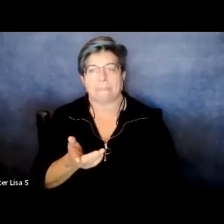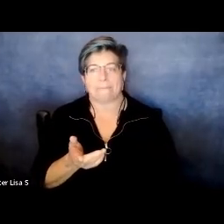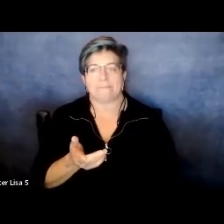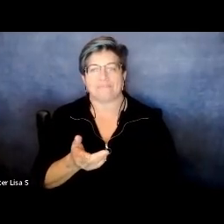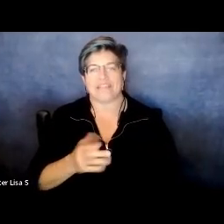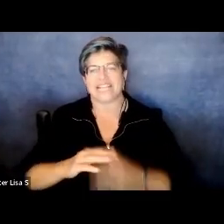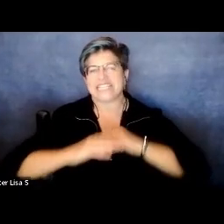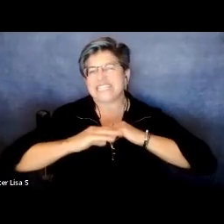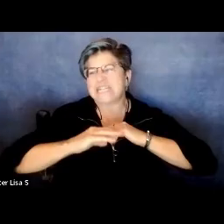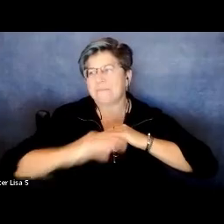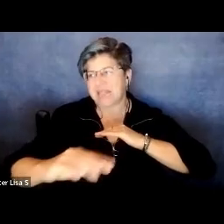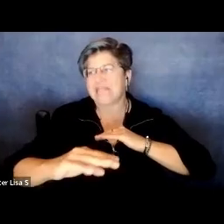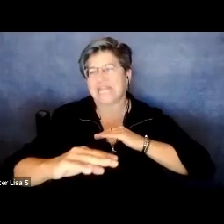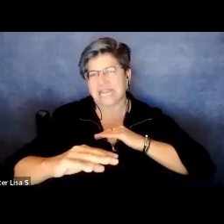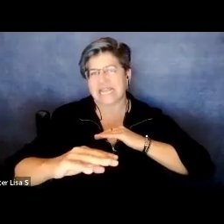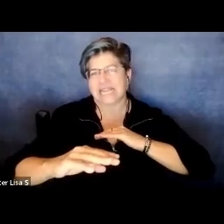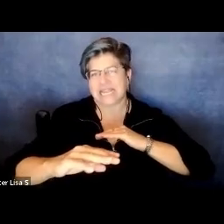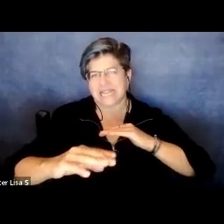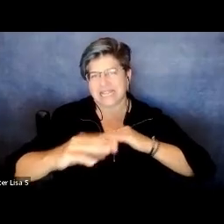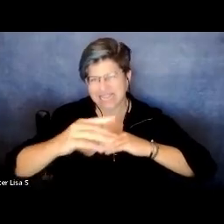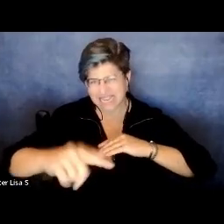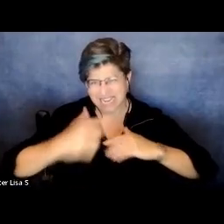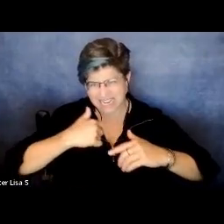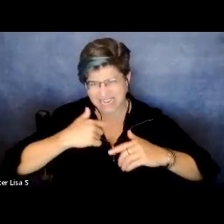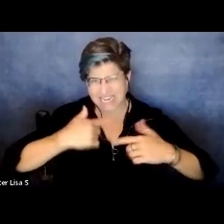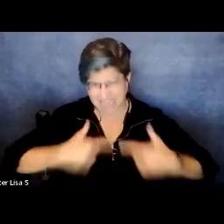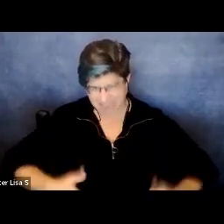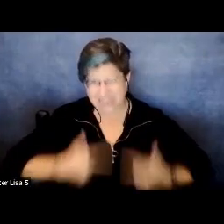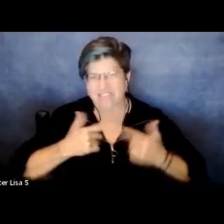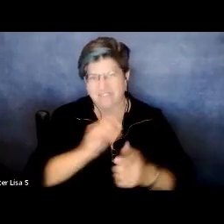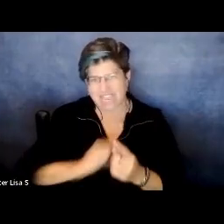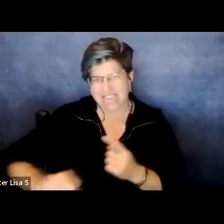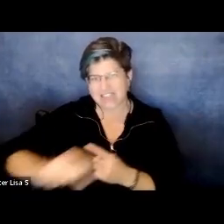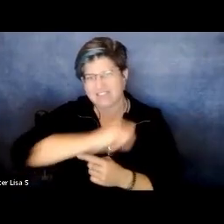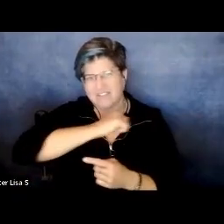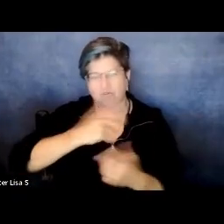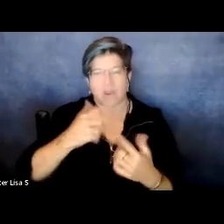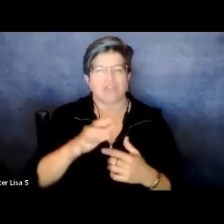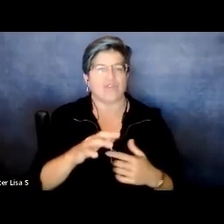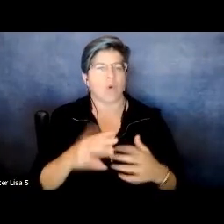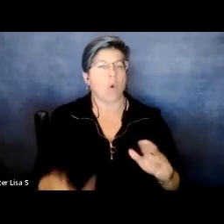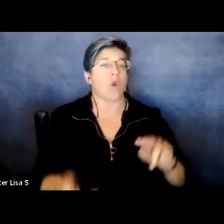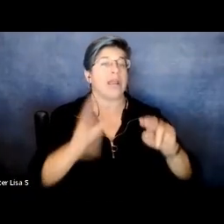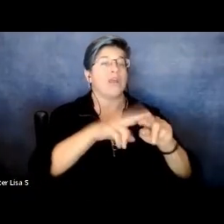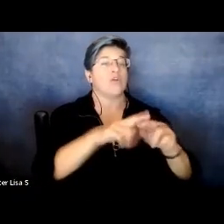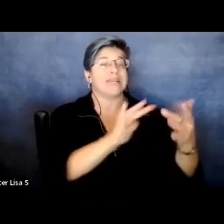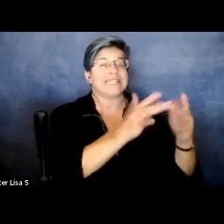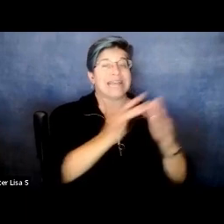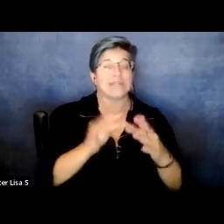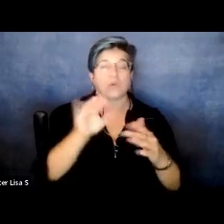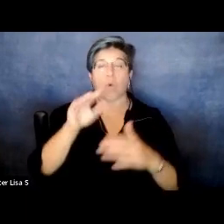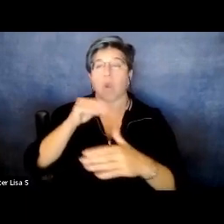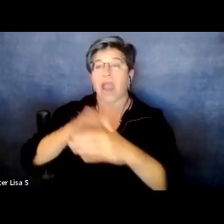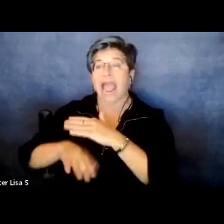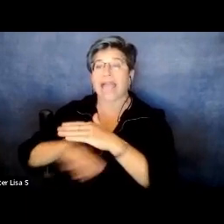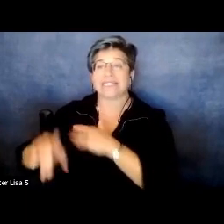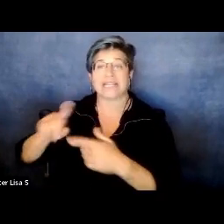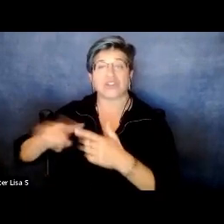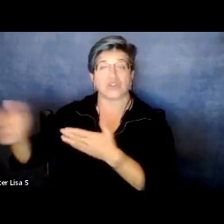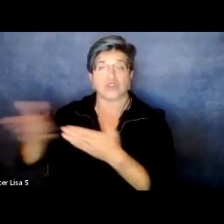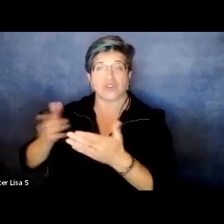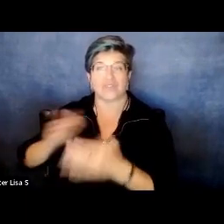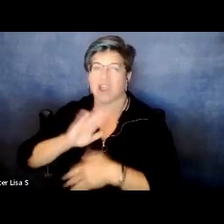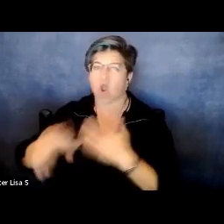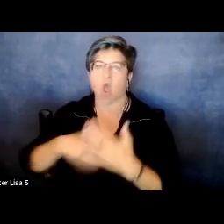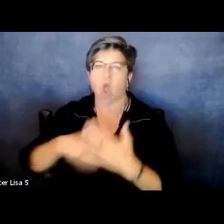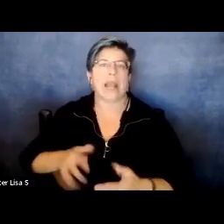stability in state in their living environment or increased networks or access to services. These are all important protective